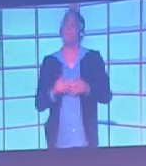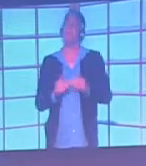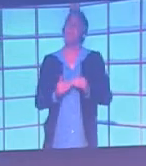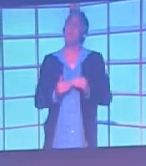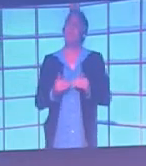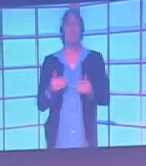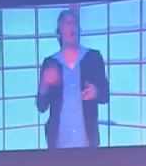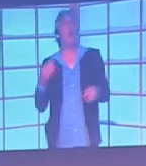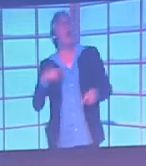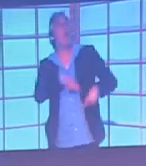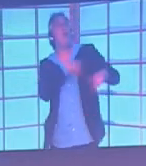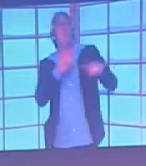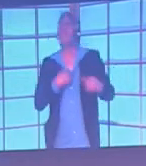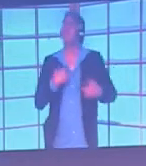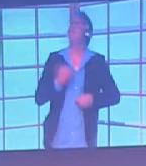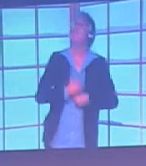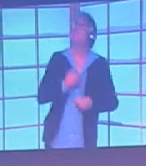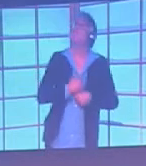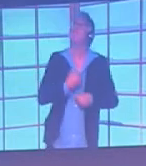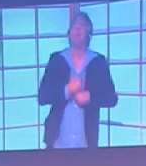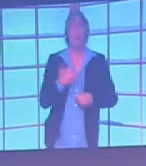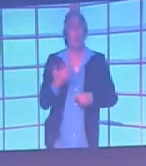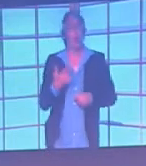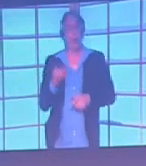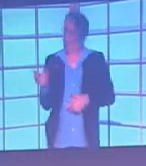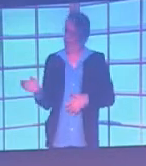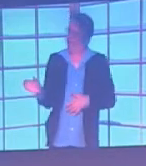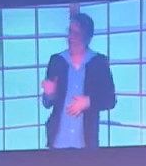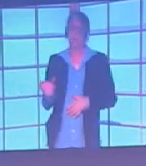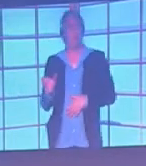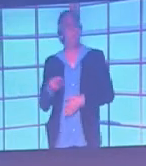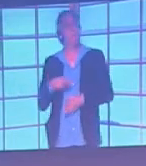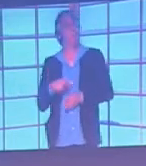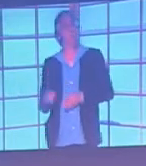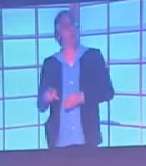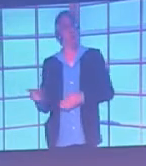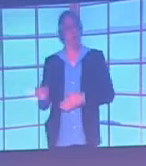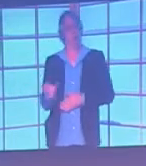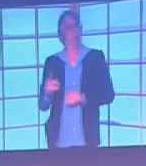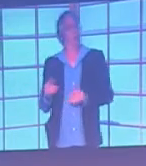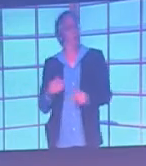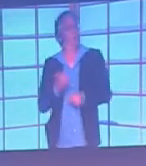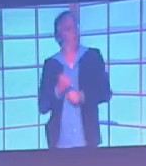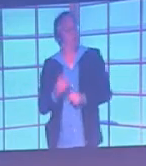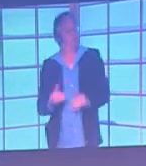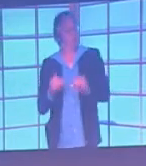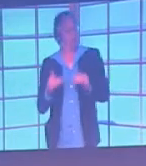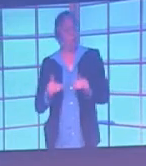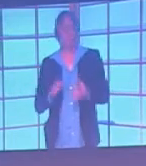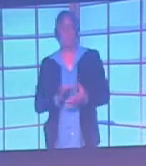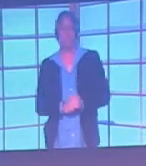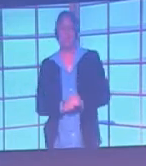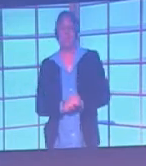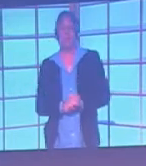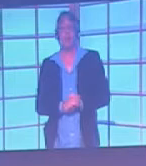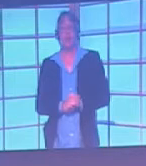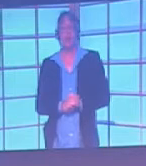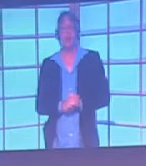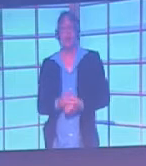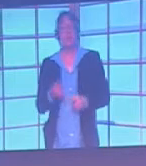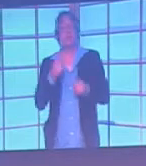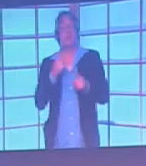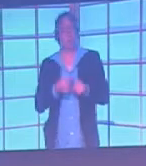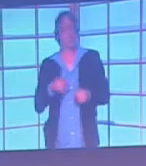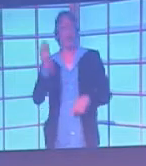as the volunteers that we are. And that also, quite honestly, embarrassed the football authorities a bit that we had